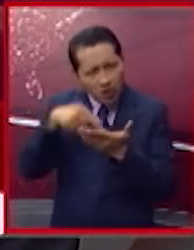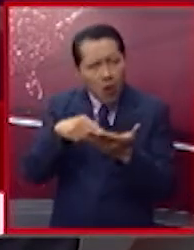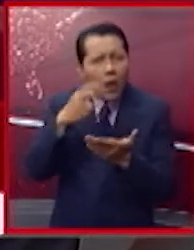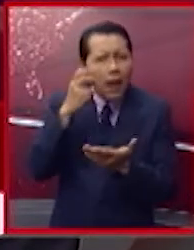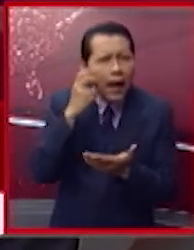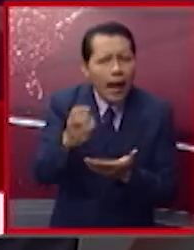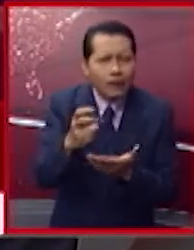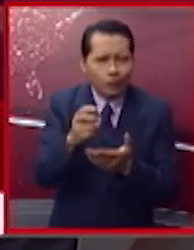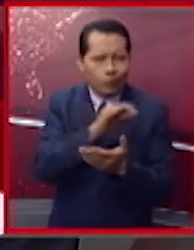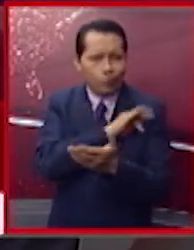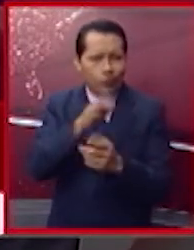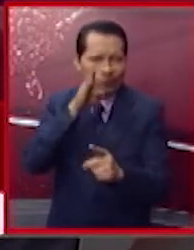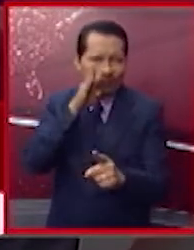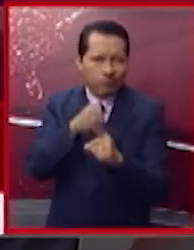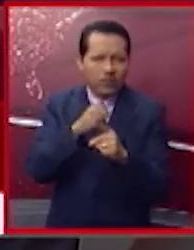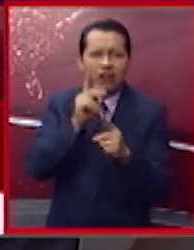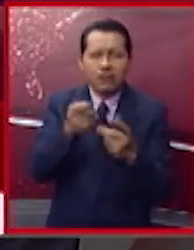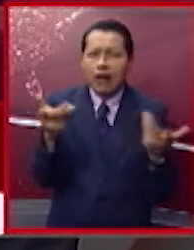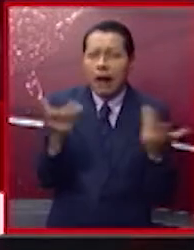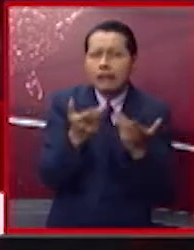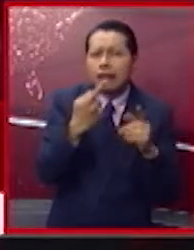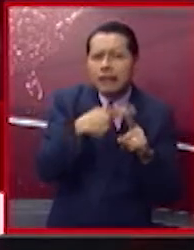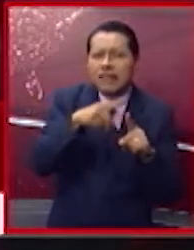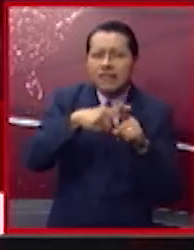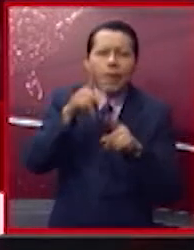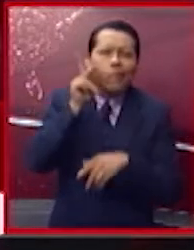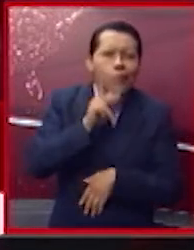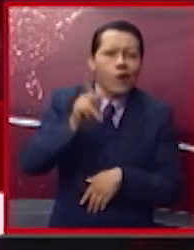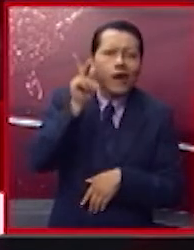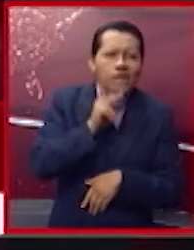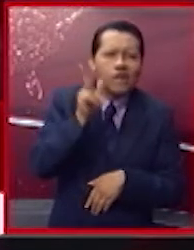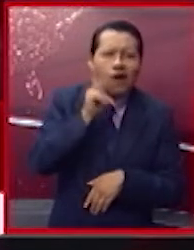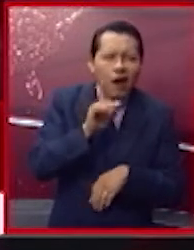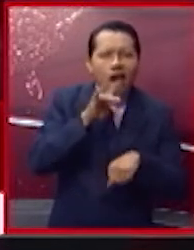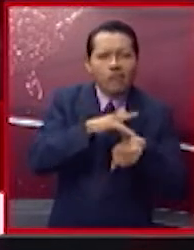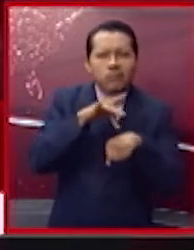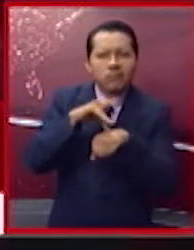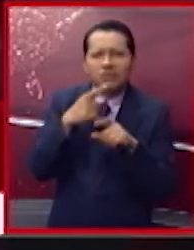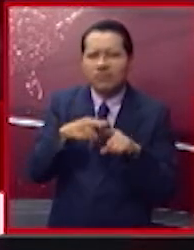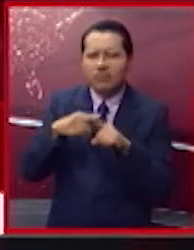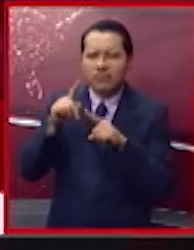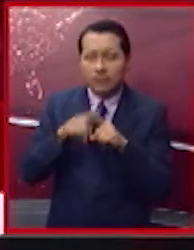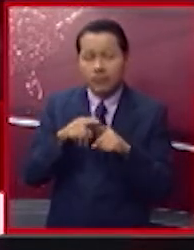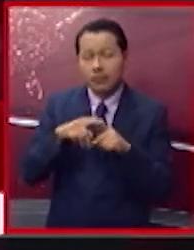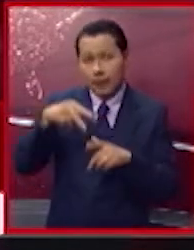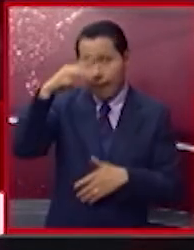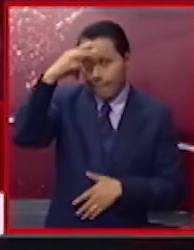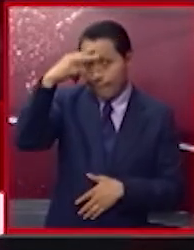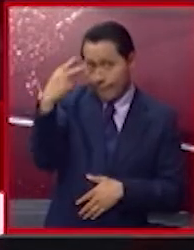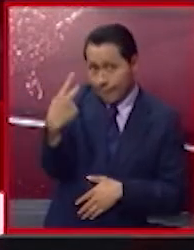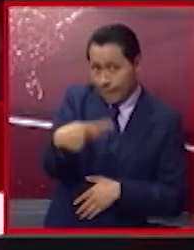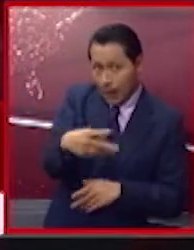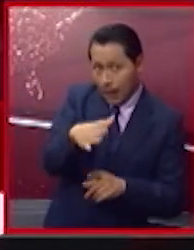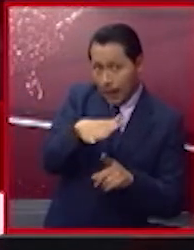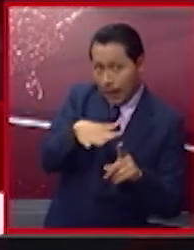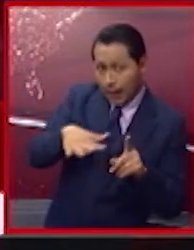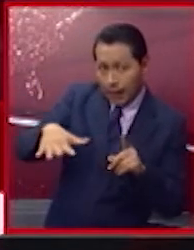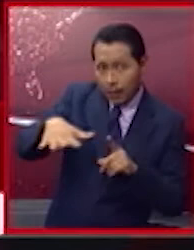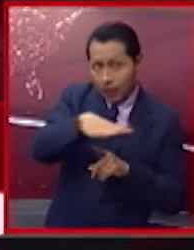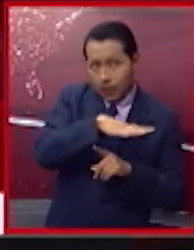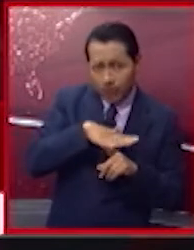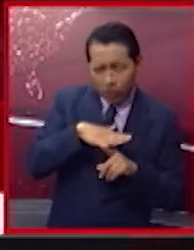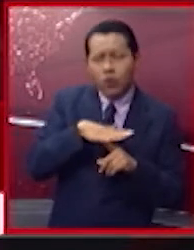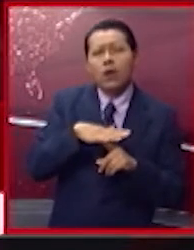be bold. We have to experiment. We're willing to try different things. And I think that's